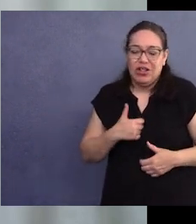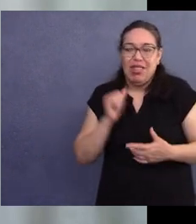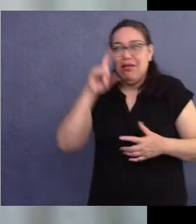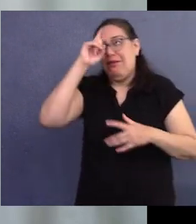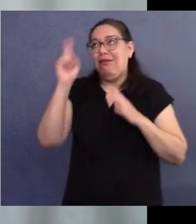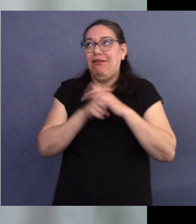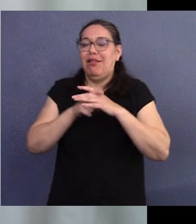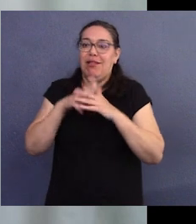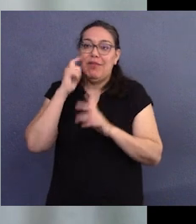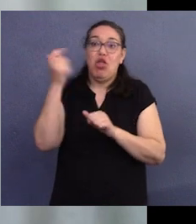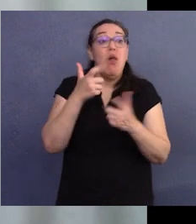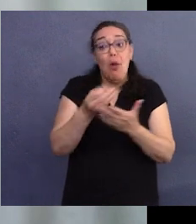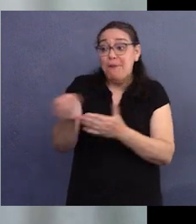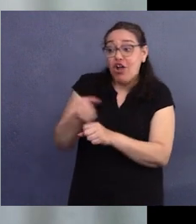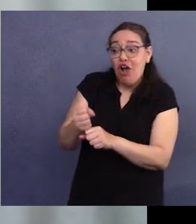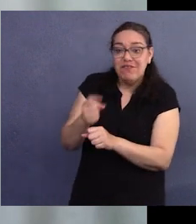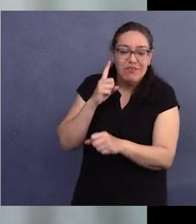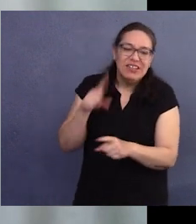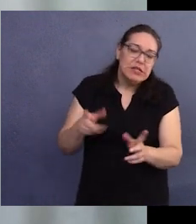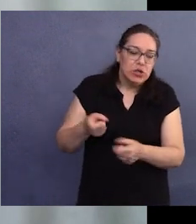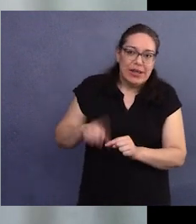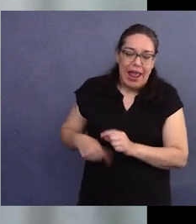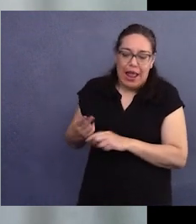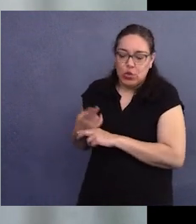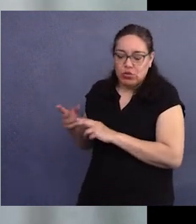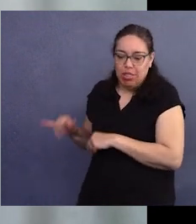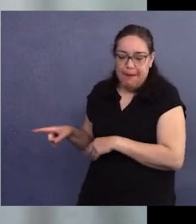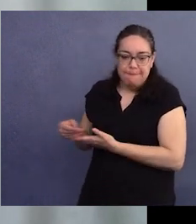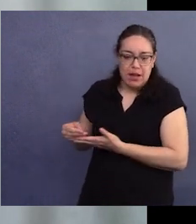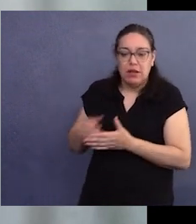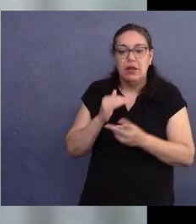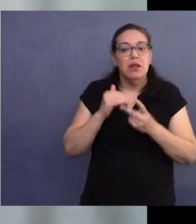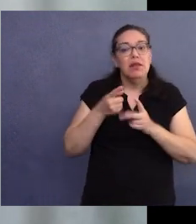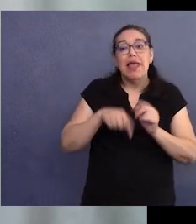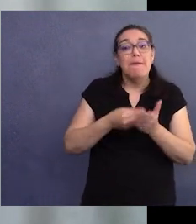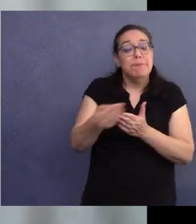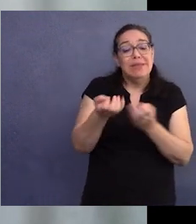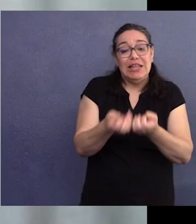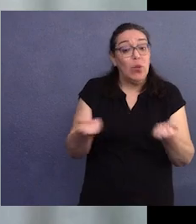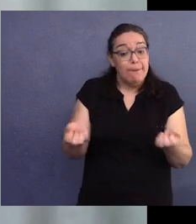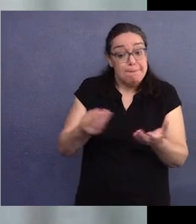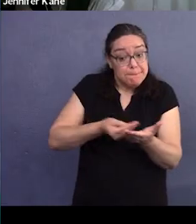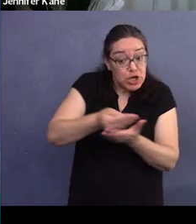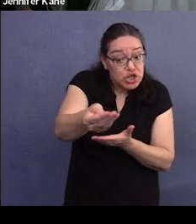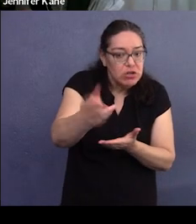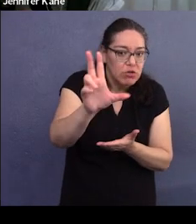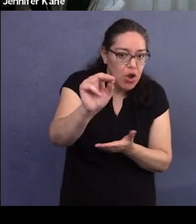comes to mind because everyone wants to buy coffee. And technically you cannot purchase equipment, but you can rent equipment.